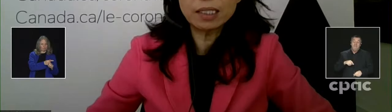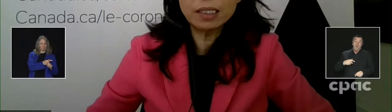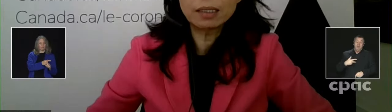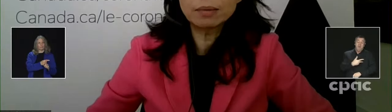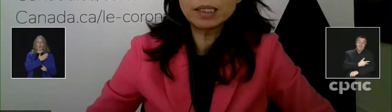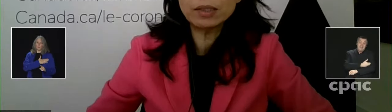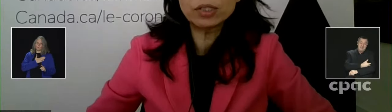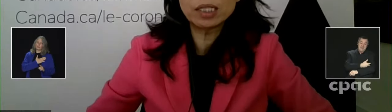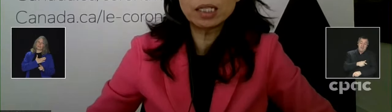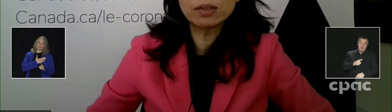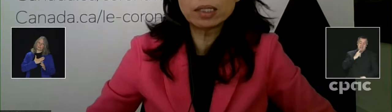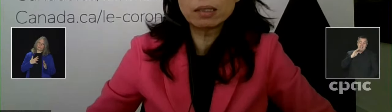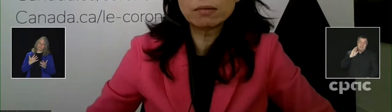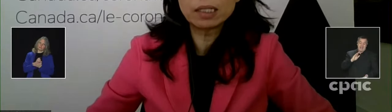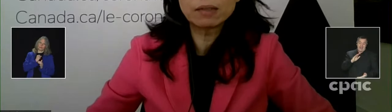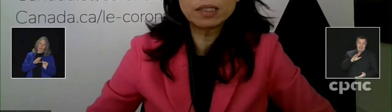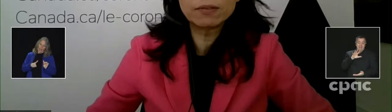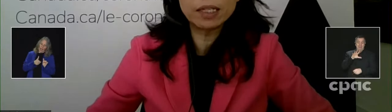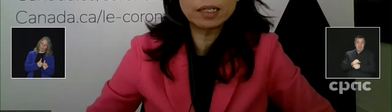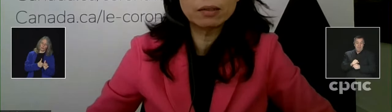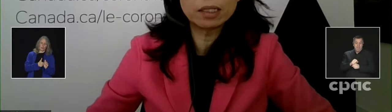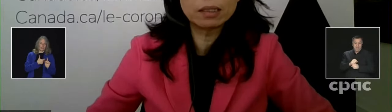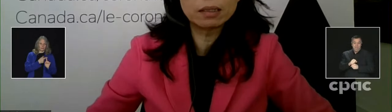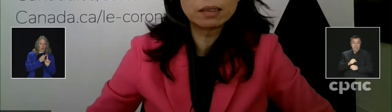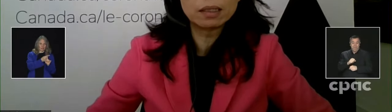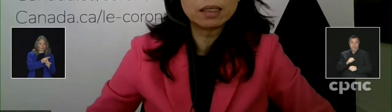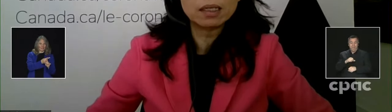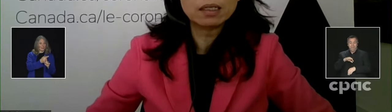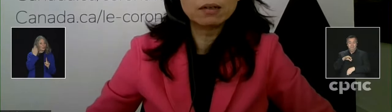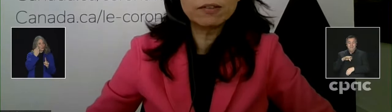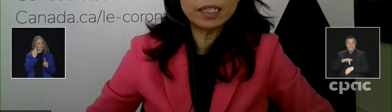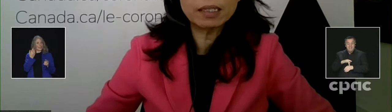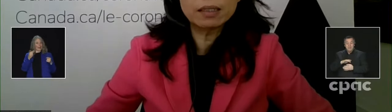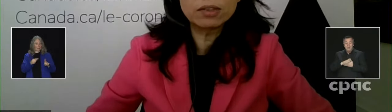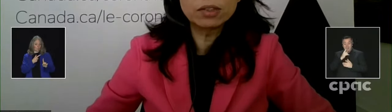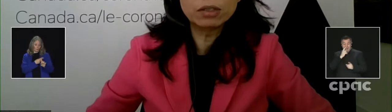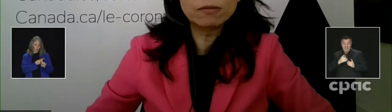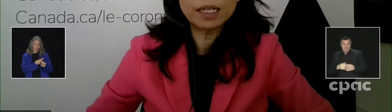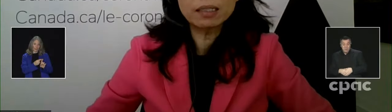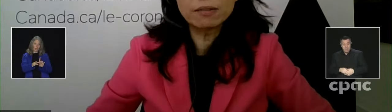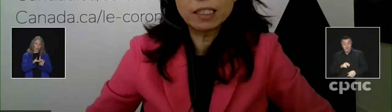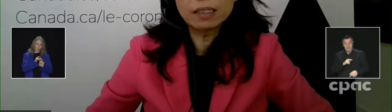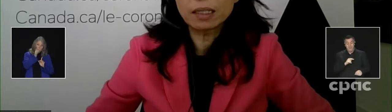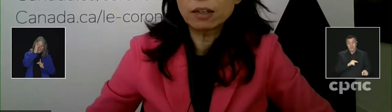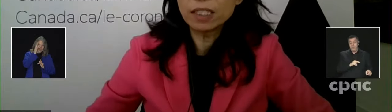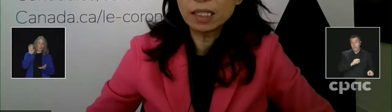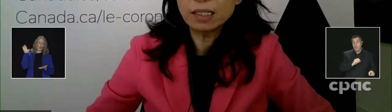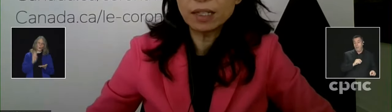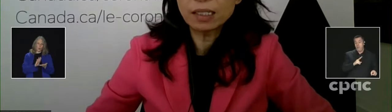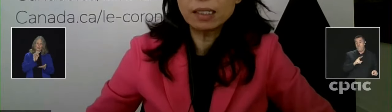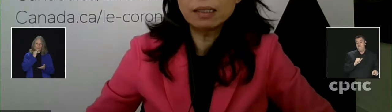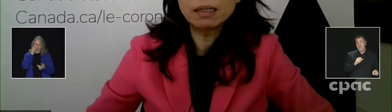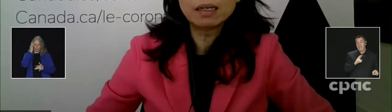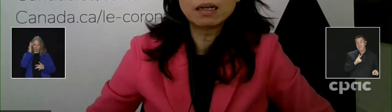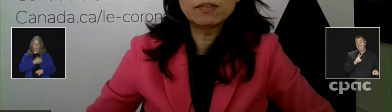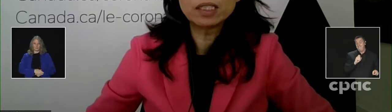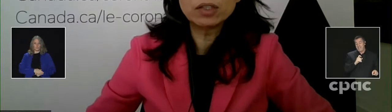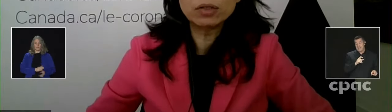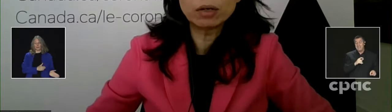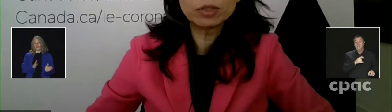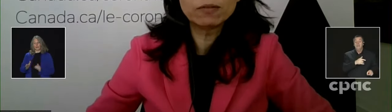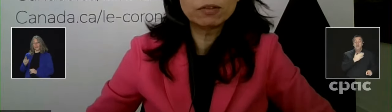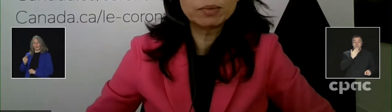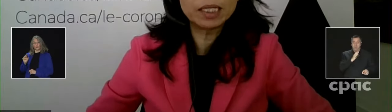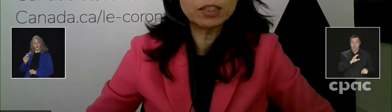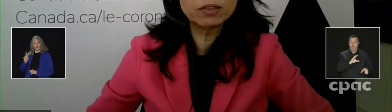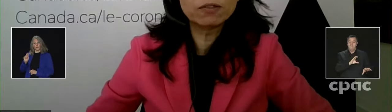COVID-19 vaccine substantially lowers the risk of severe illness. Novavax's Nuvaxovid COVID-19 vaccine offers a